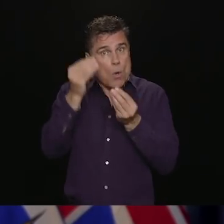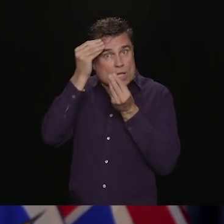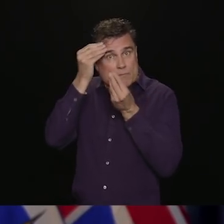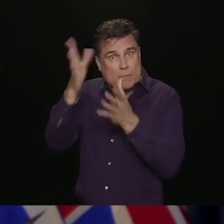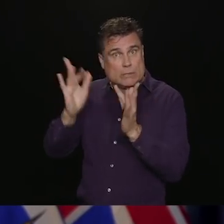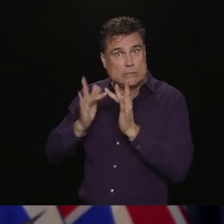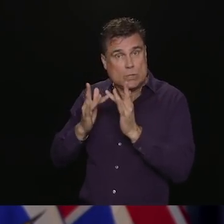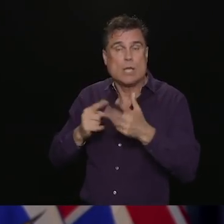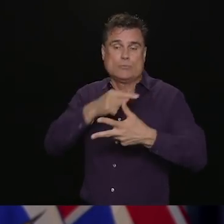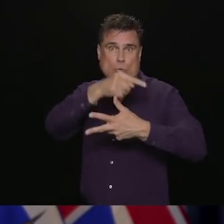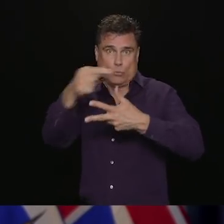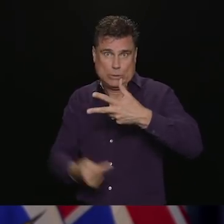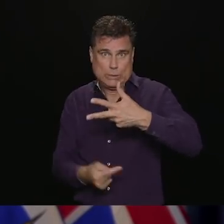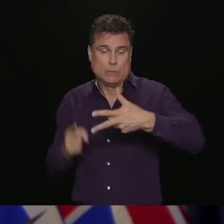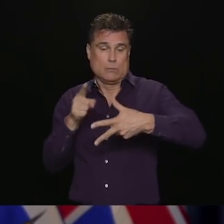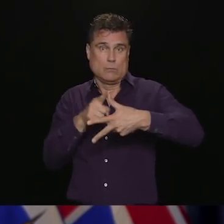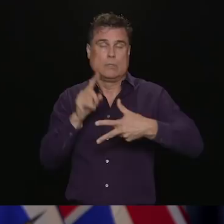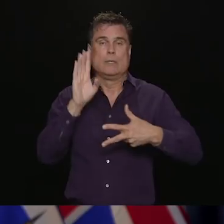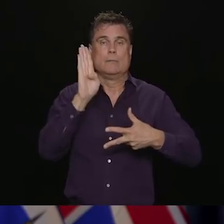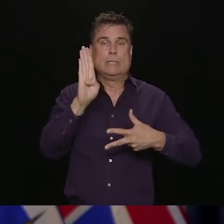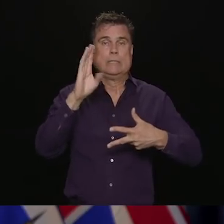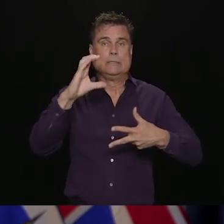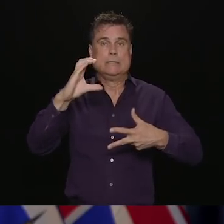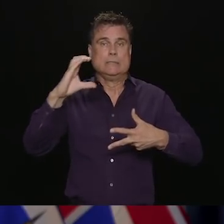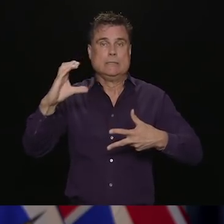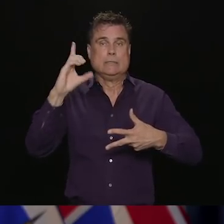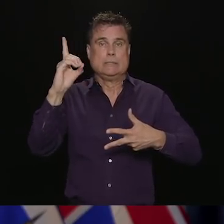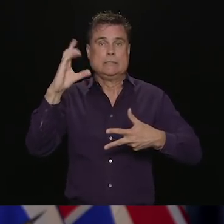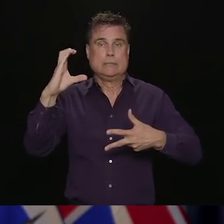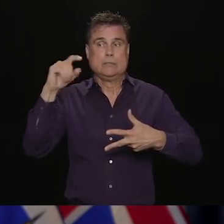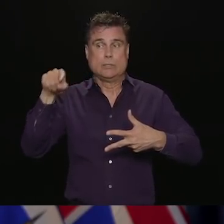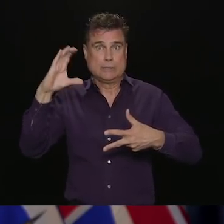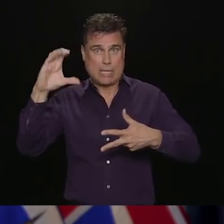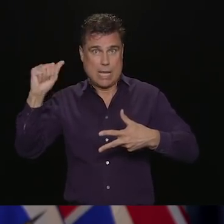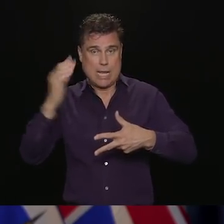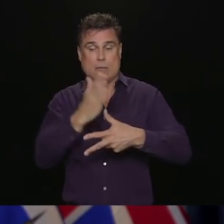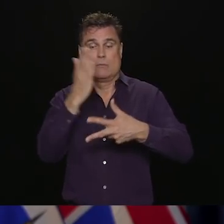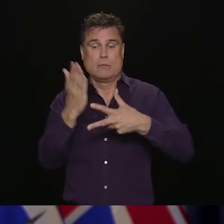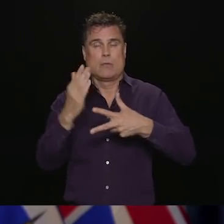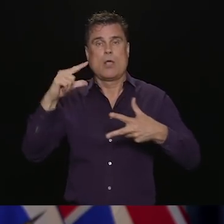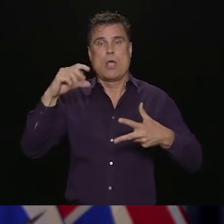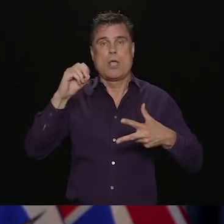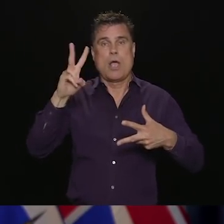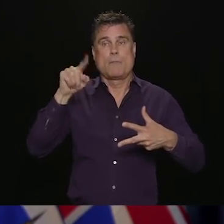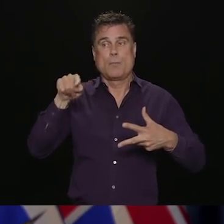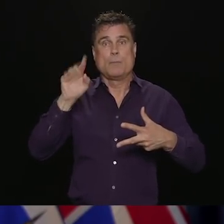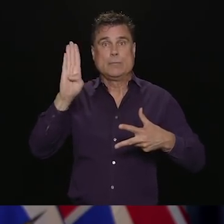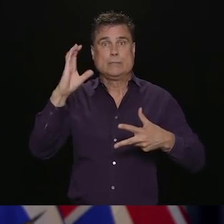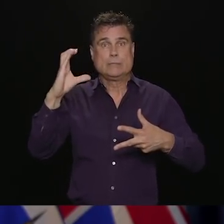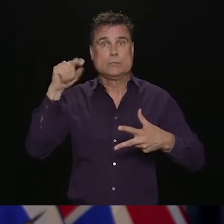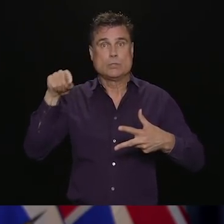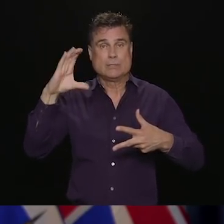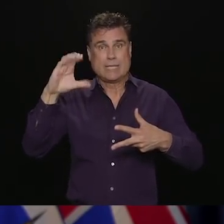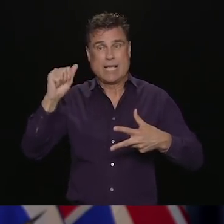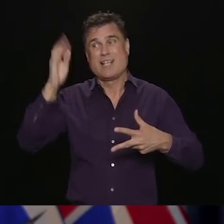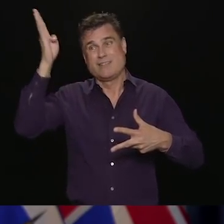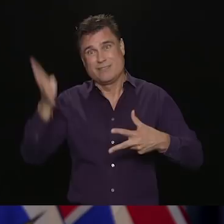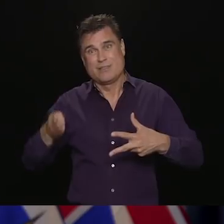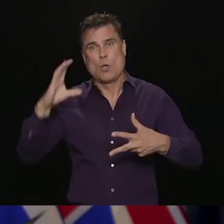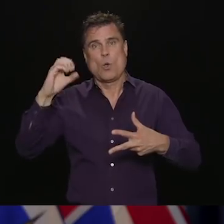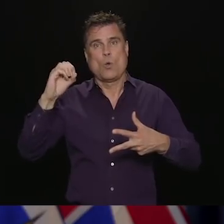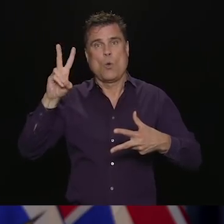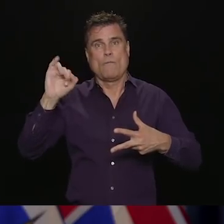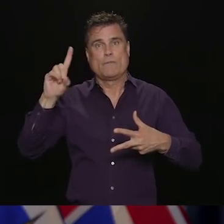protecting families and communities from COVID-19, visit bccdc.ca. For non-medical questions about the province's